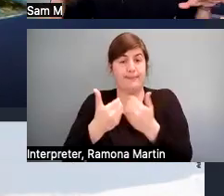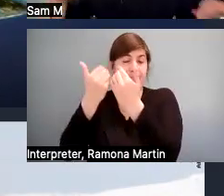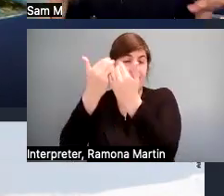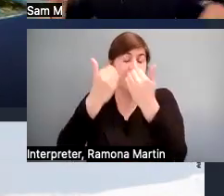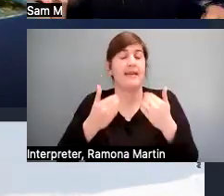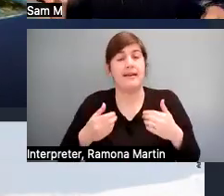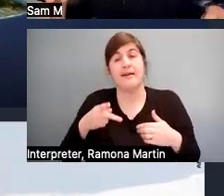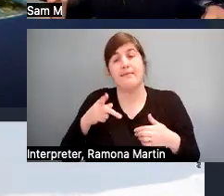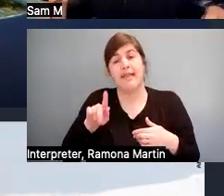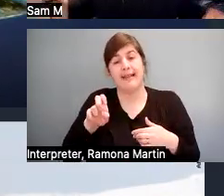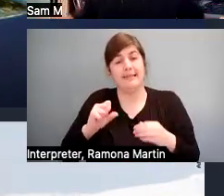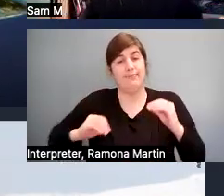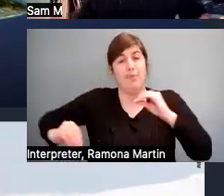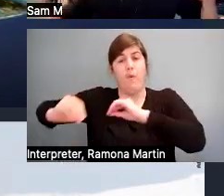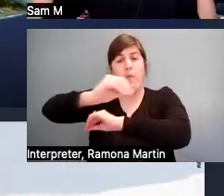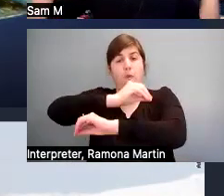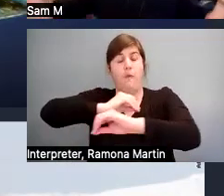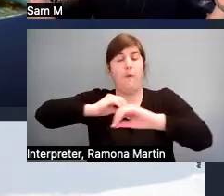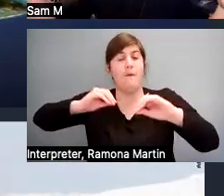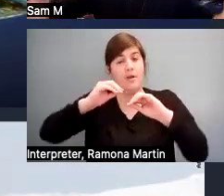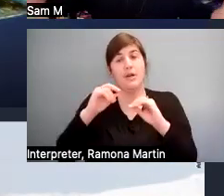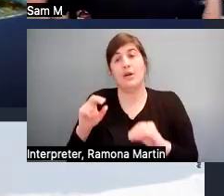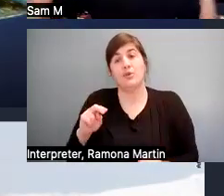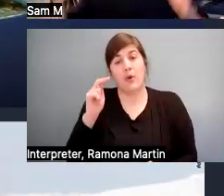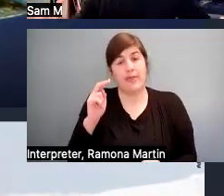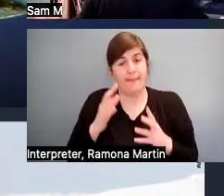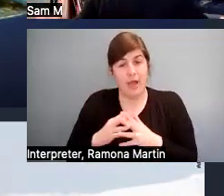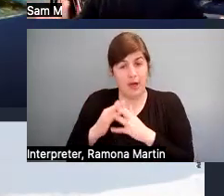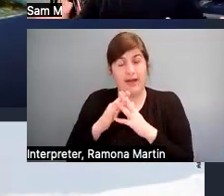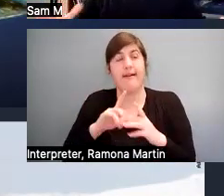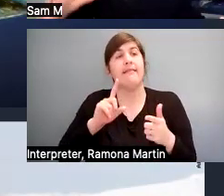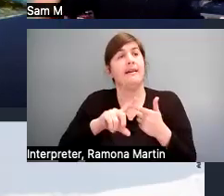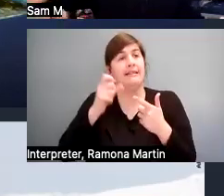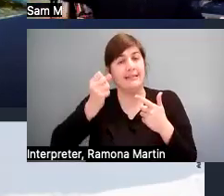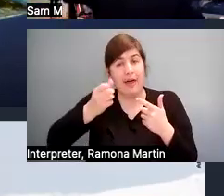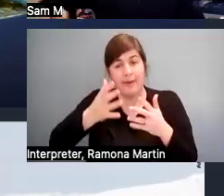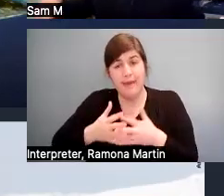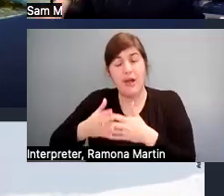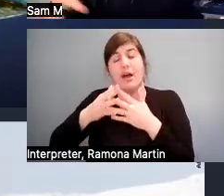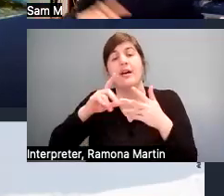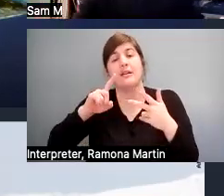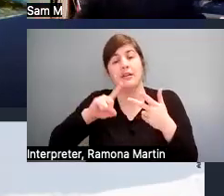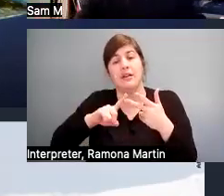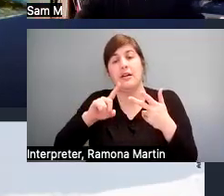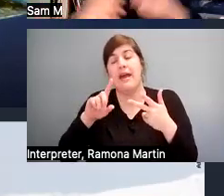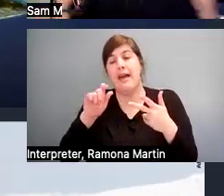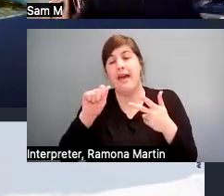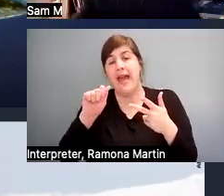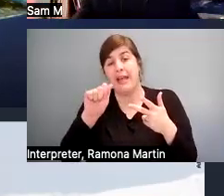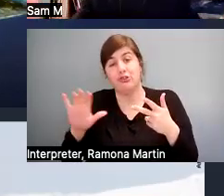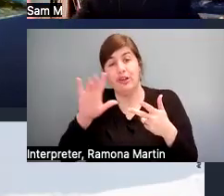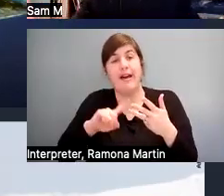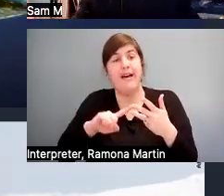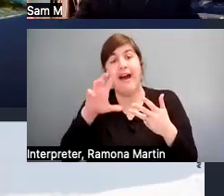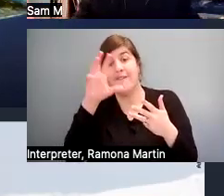around. So this is the ground beneath us. So you have the North American plate, you have the South American plate, the Eurasian, the African plate. They're